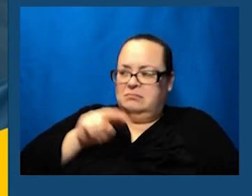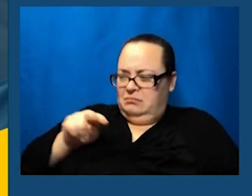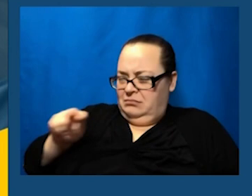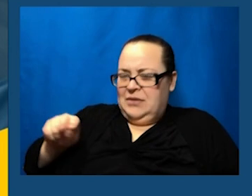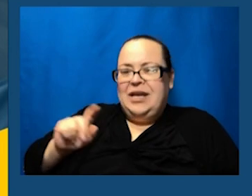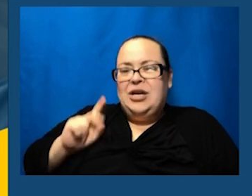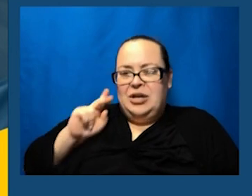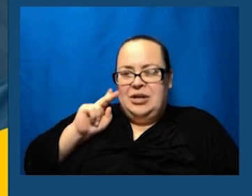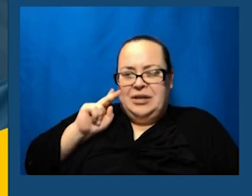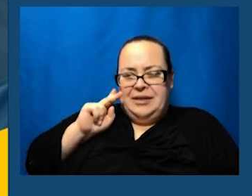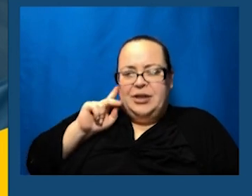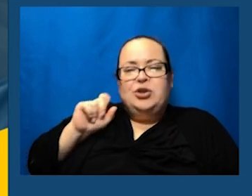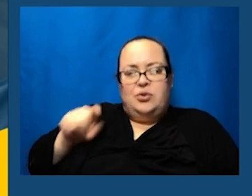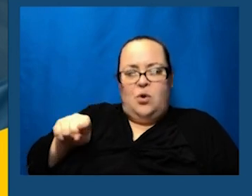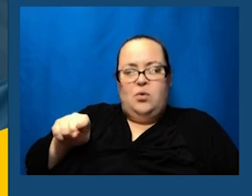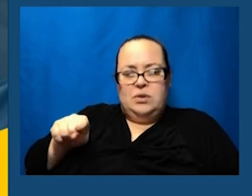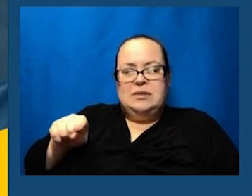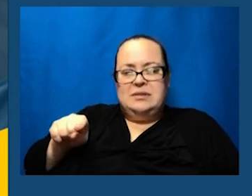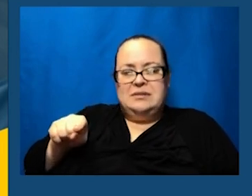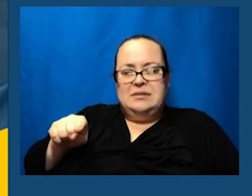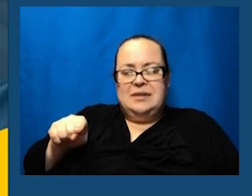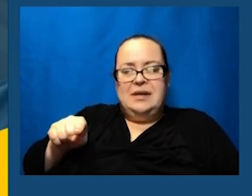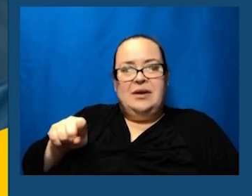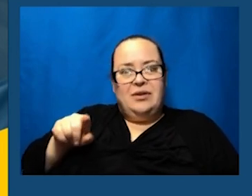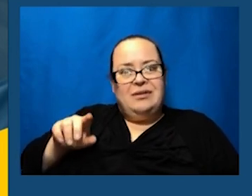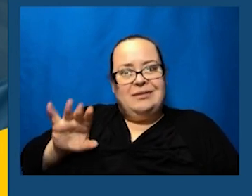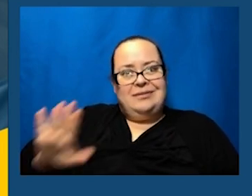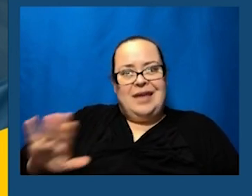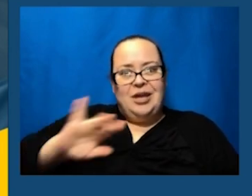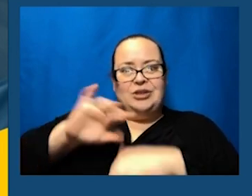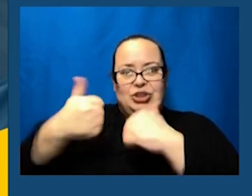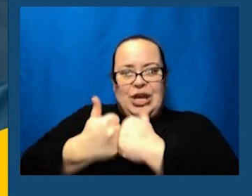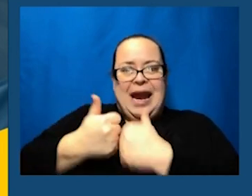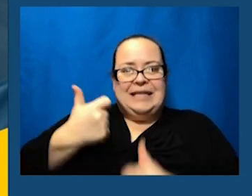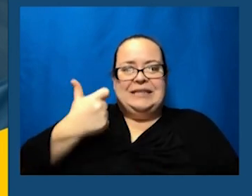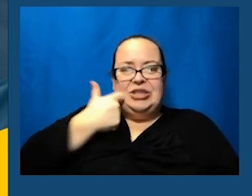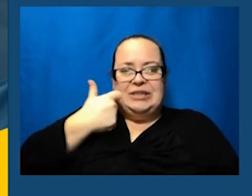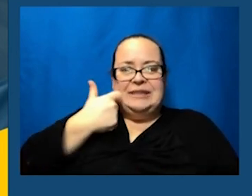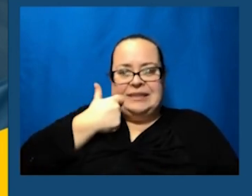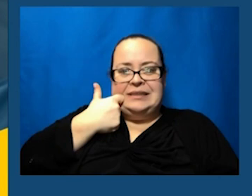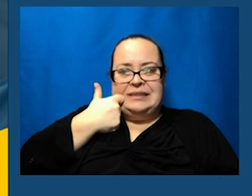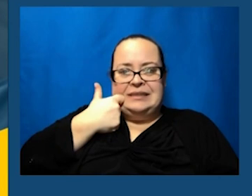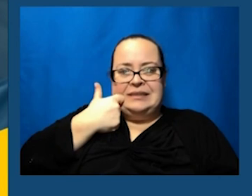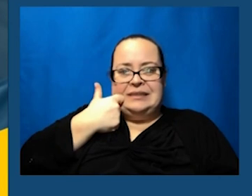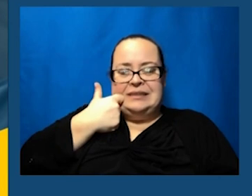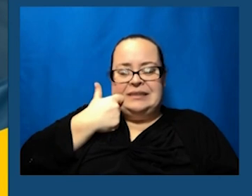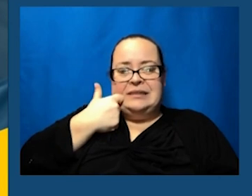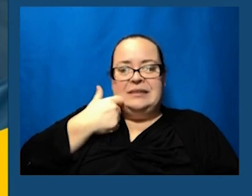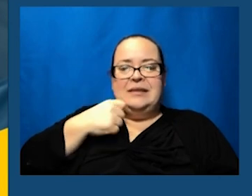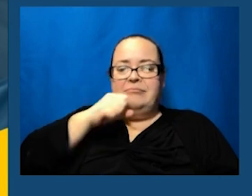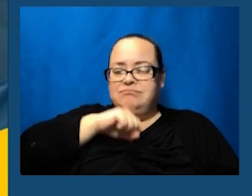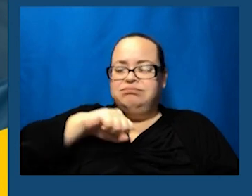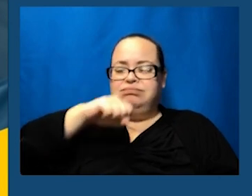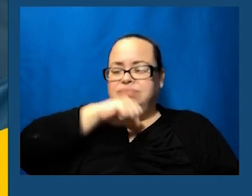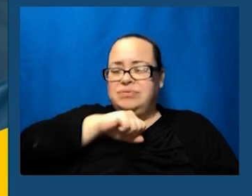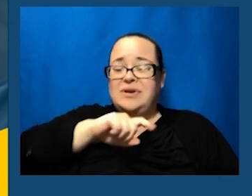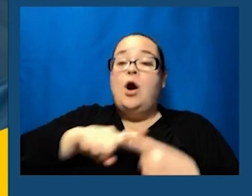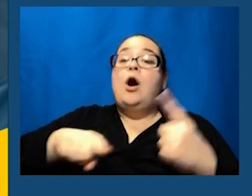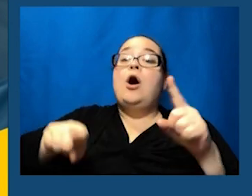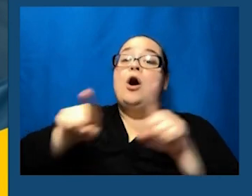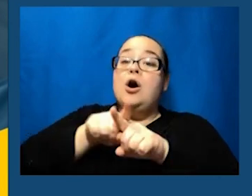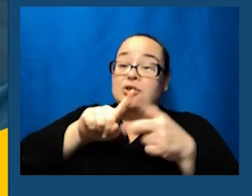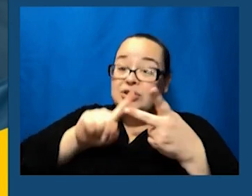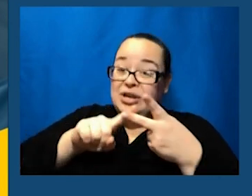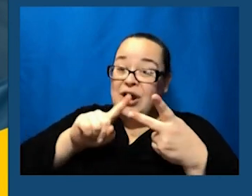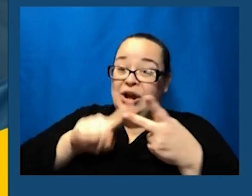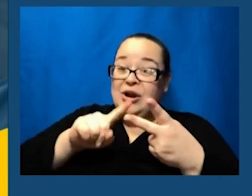of those challenges from the pandemic, but also the rise in the influence of social media, where